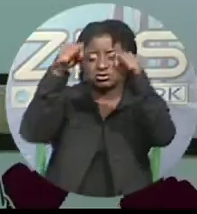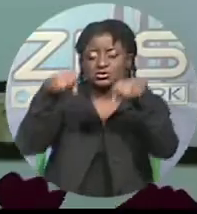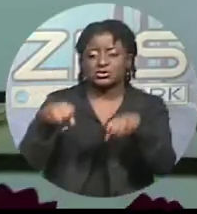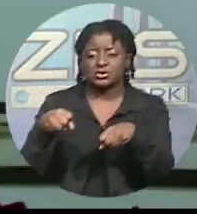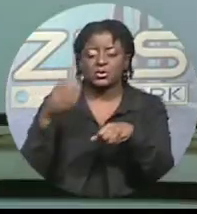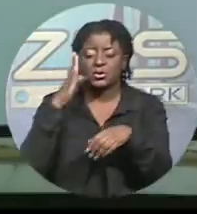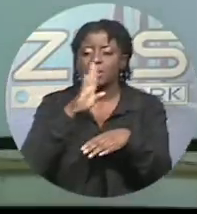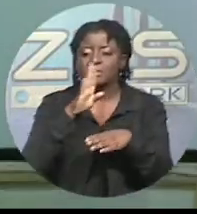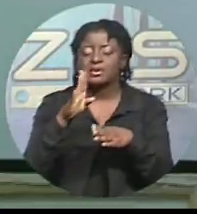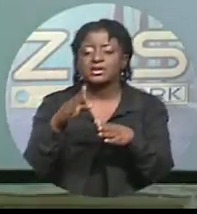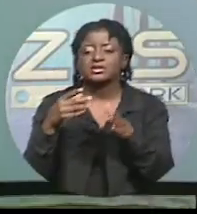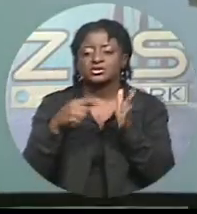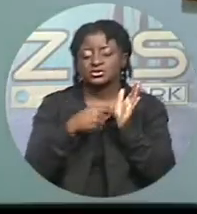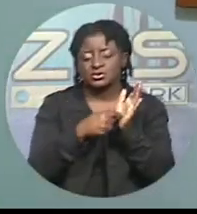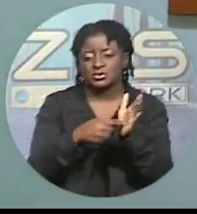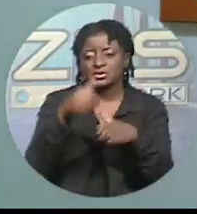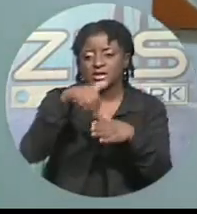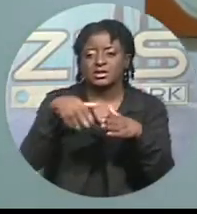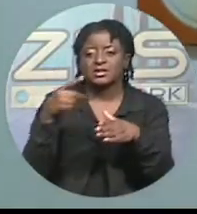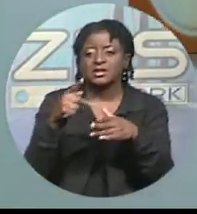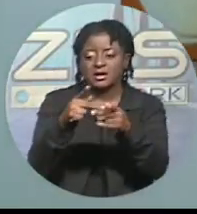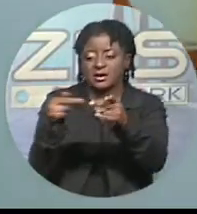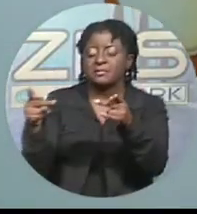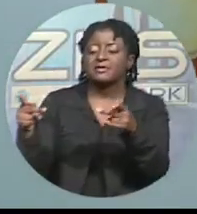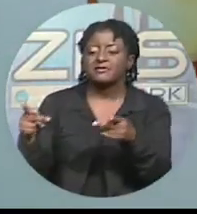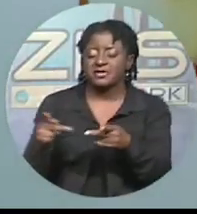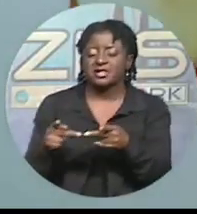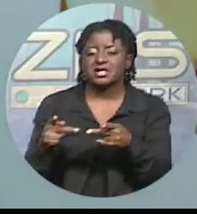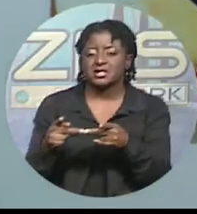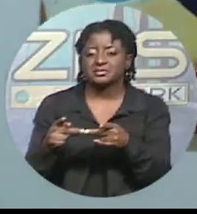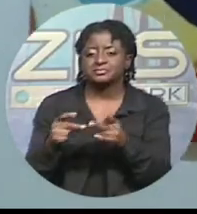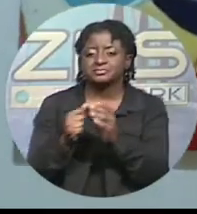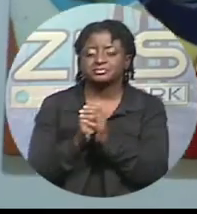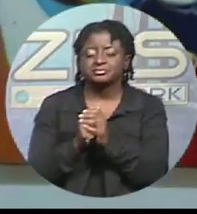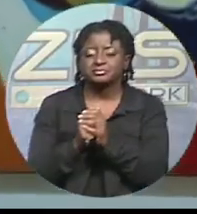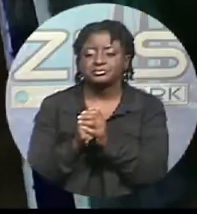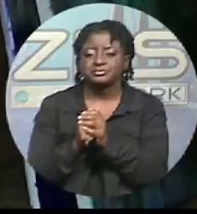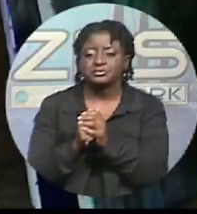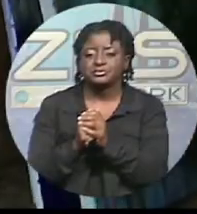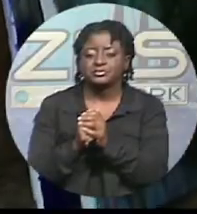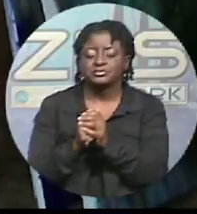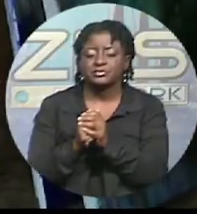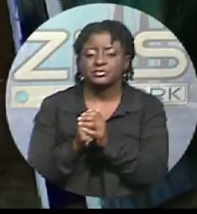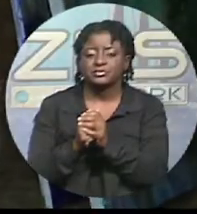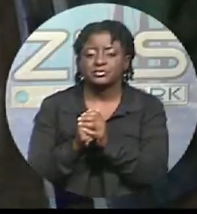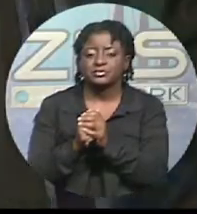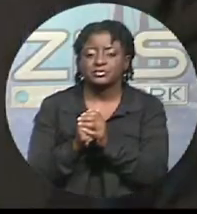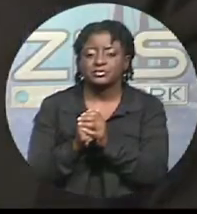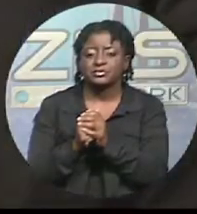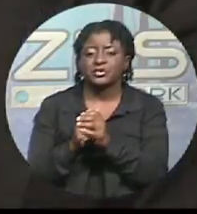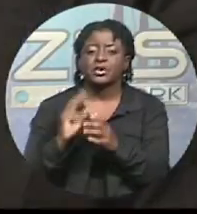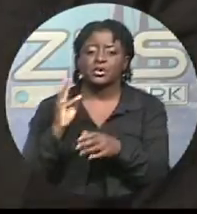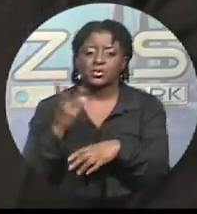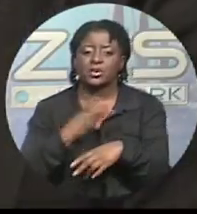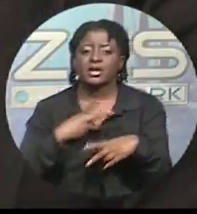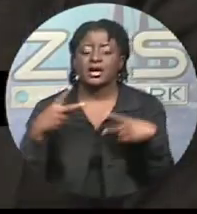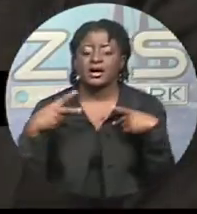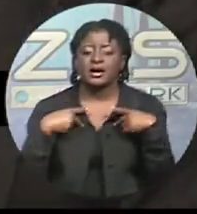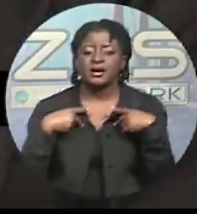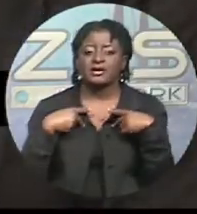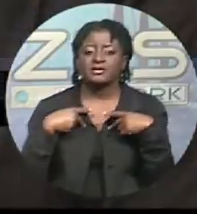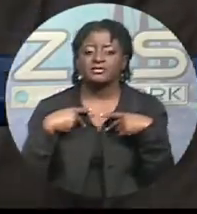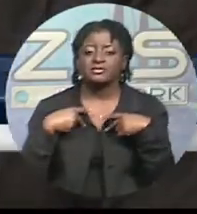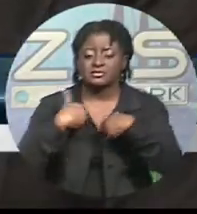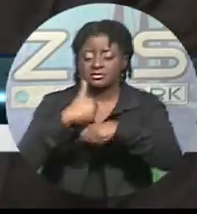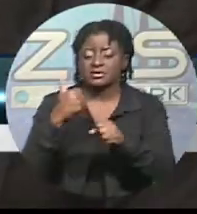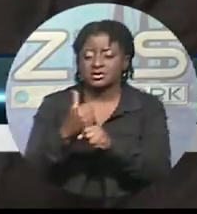erected. Graphic artist Keisha Oliver said excitement is building. We have established a strong online